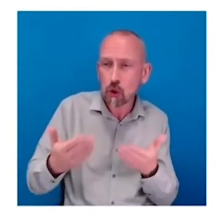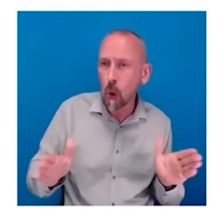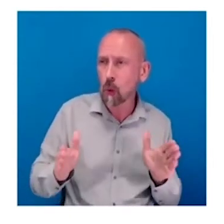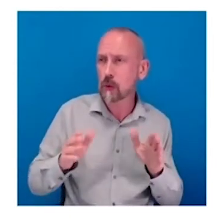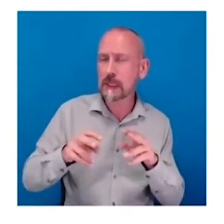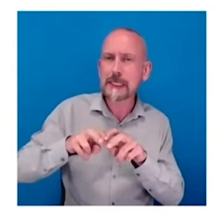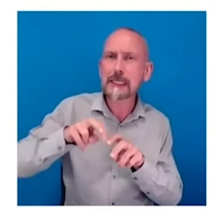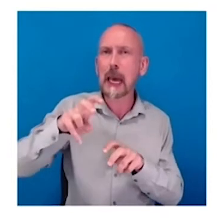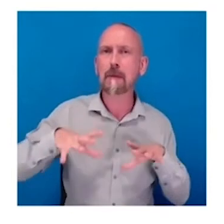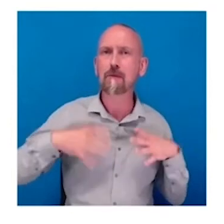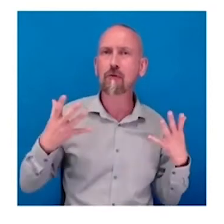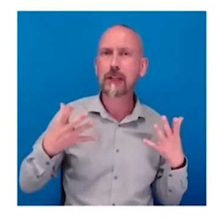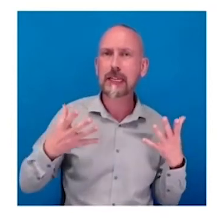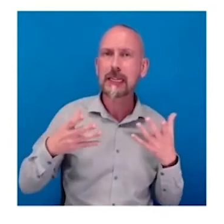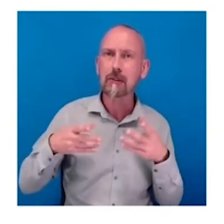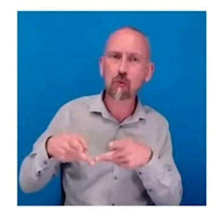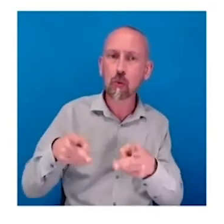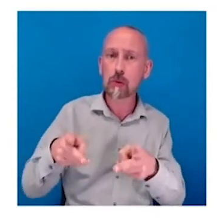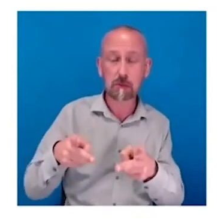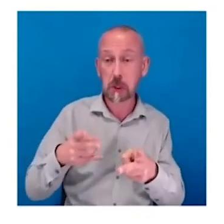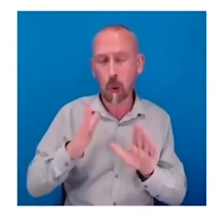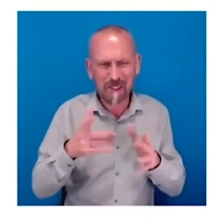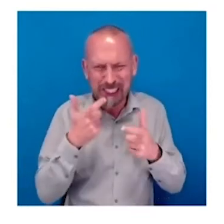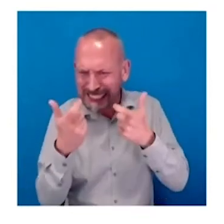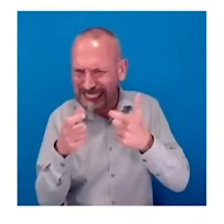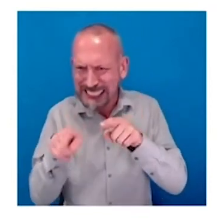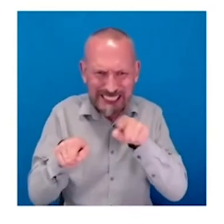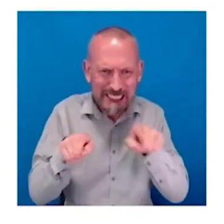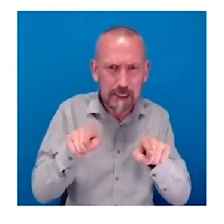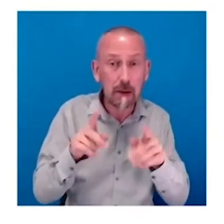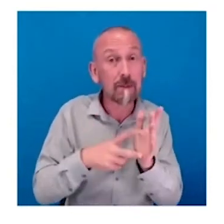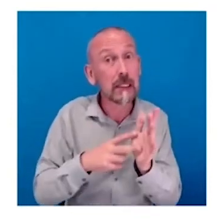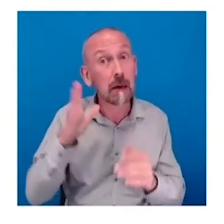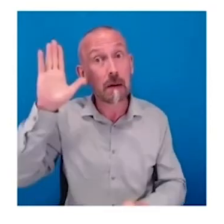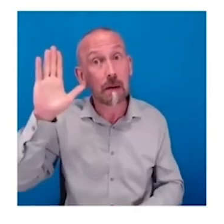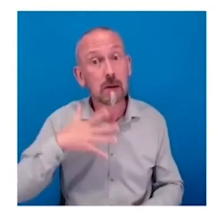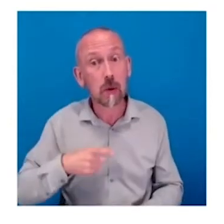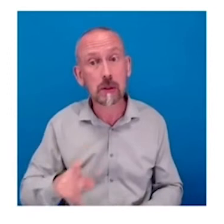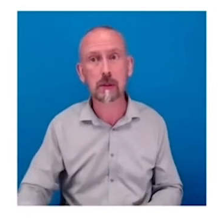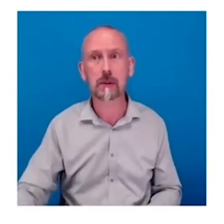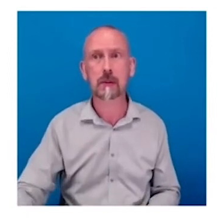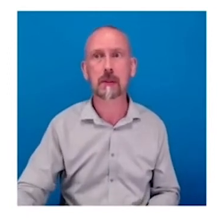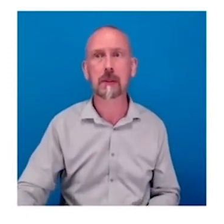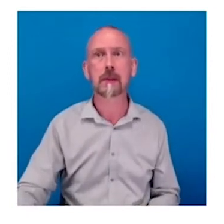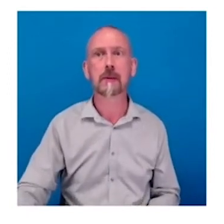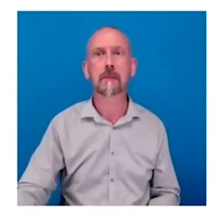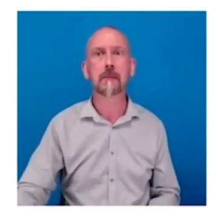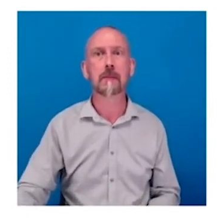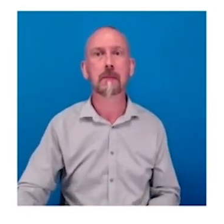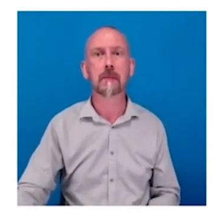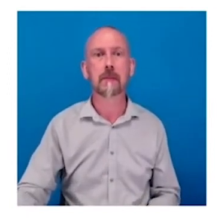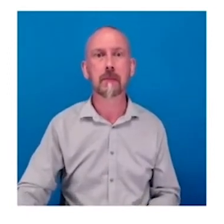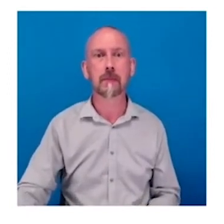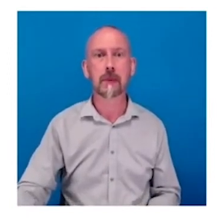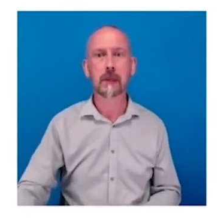included, it's mainstreamed. Victor, you wanted to say something? So I believe, I love what you said about tracking the person